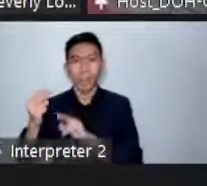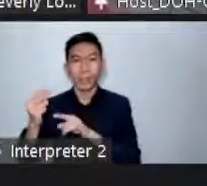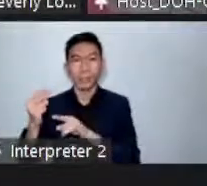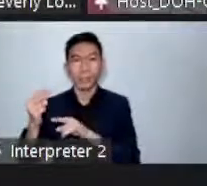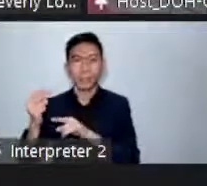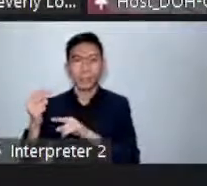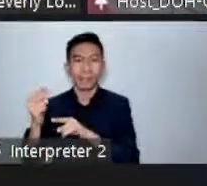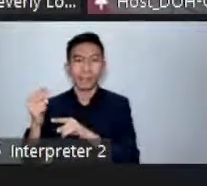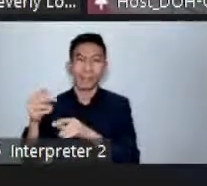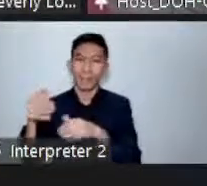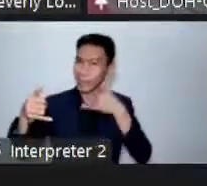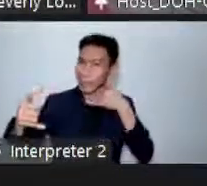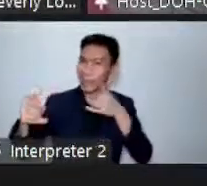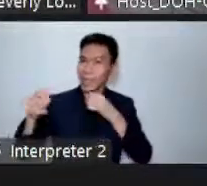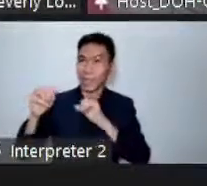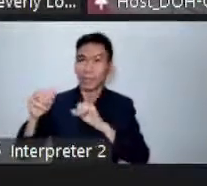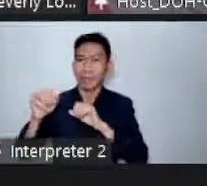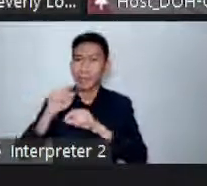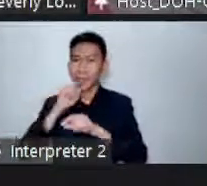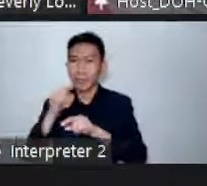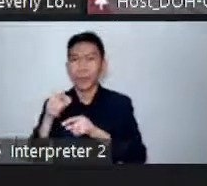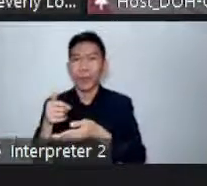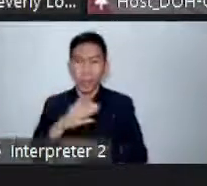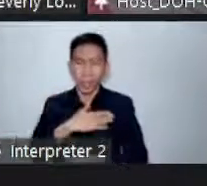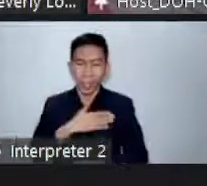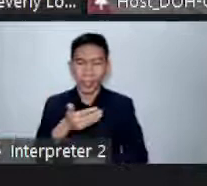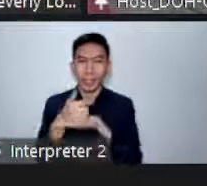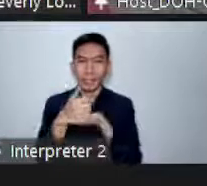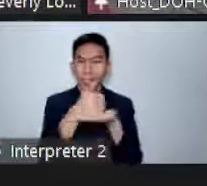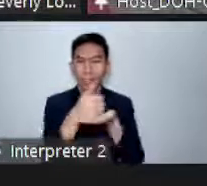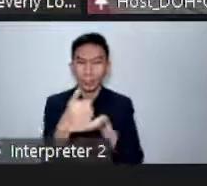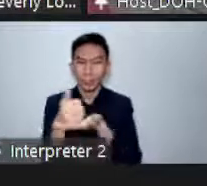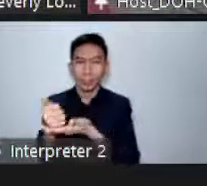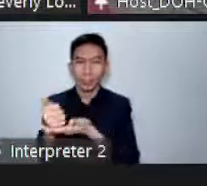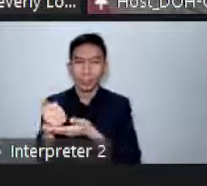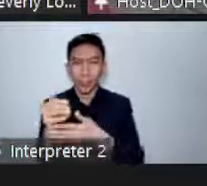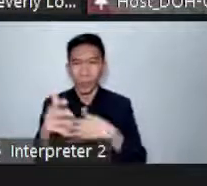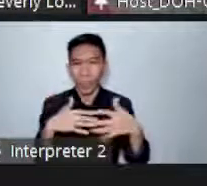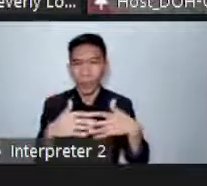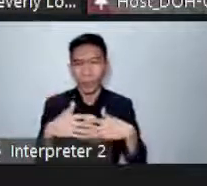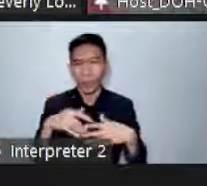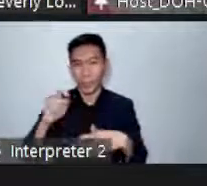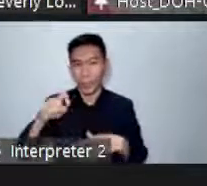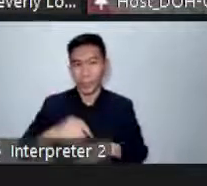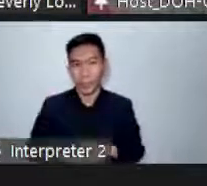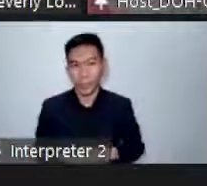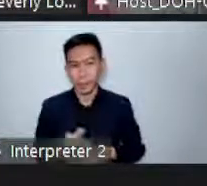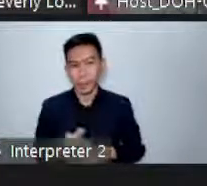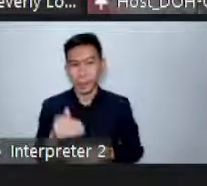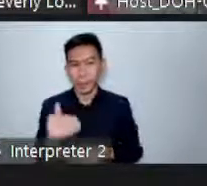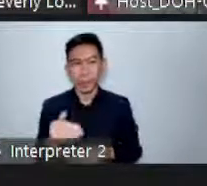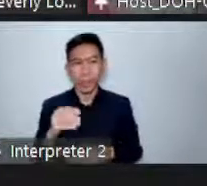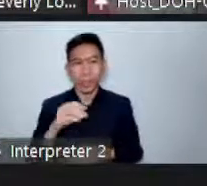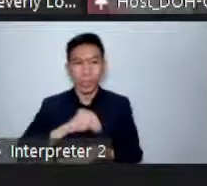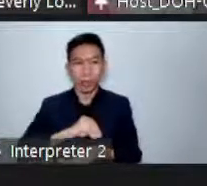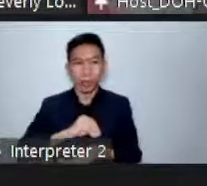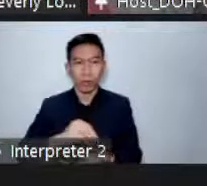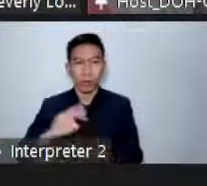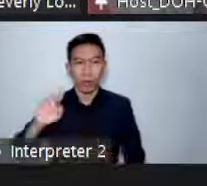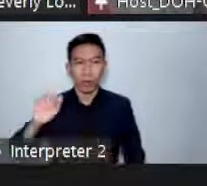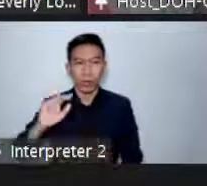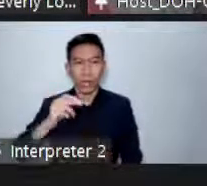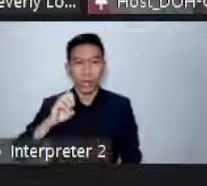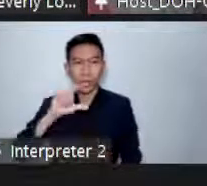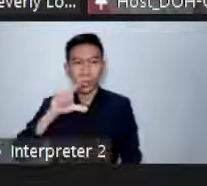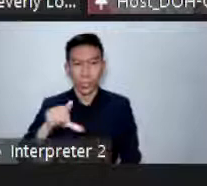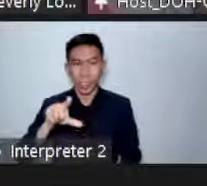So they're just waiting to assist in whatever communication needs there are. Dr. Rachel of the